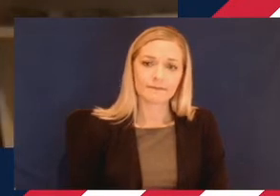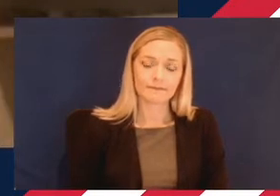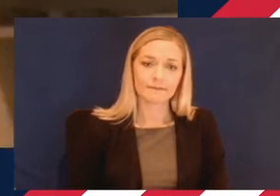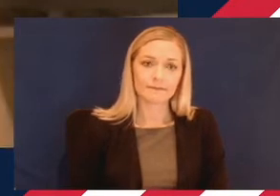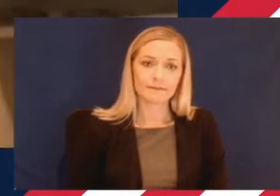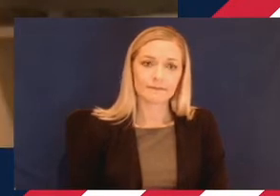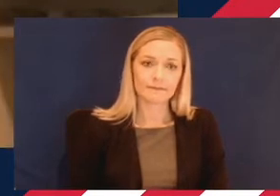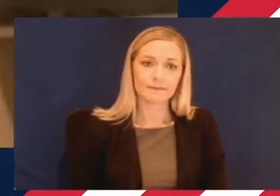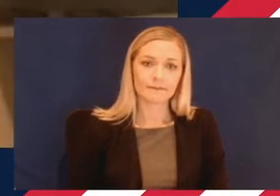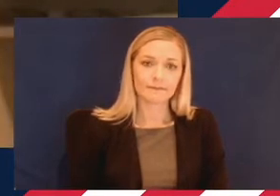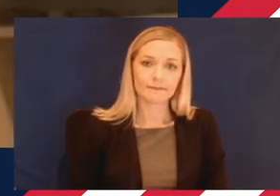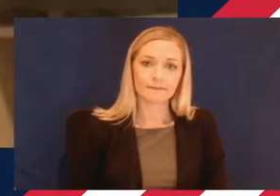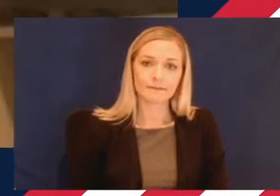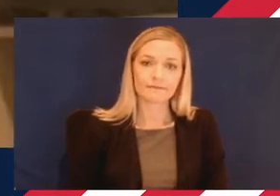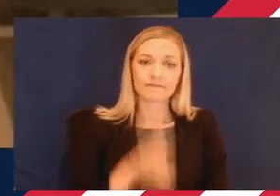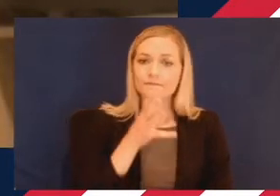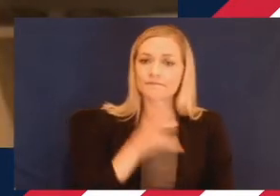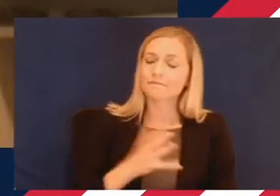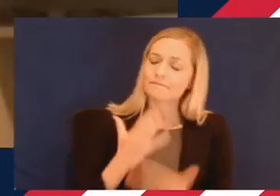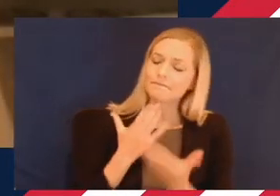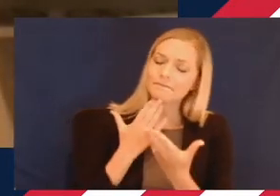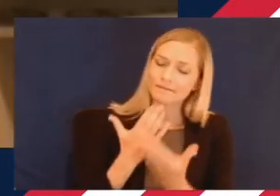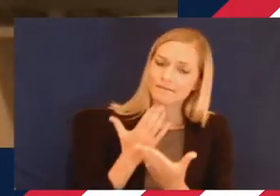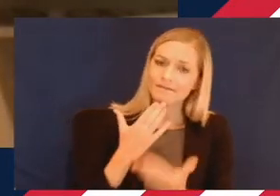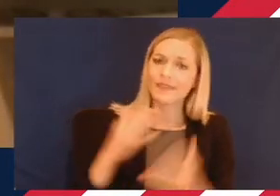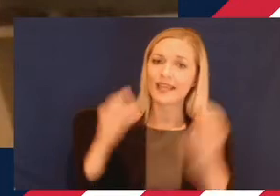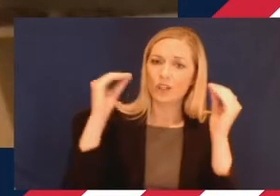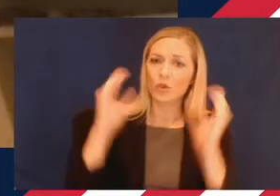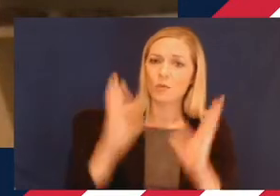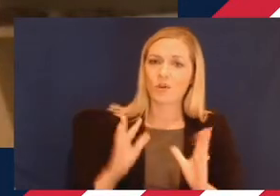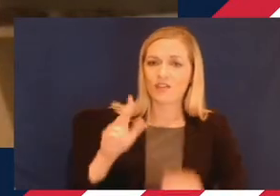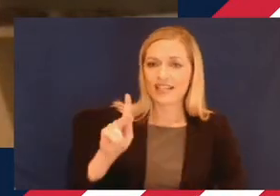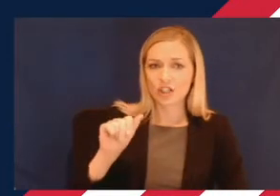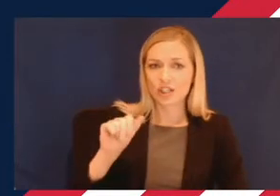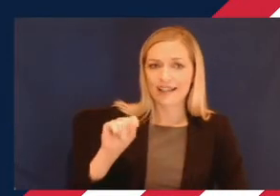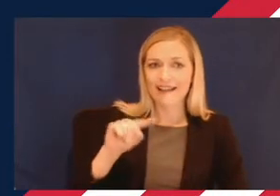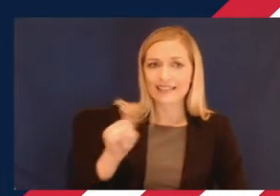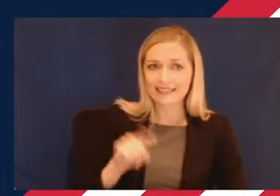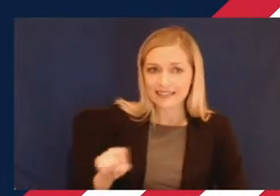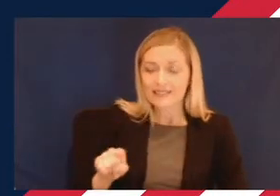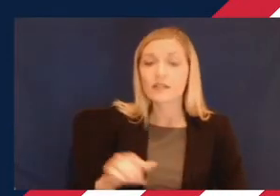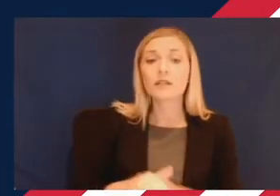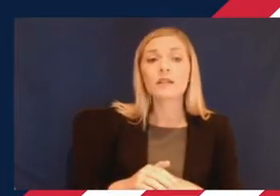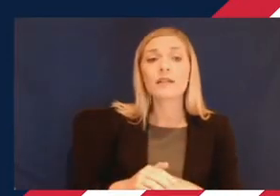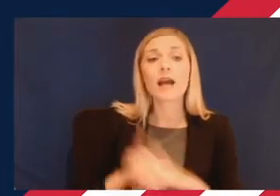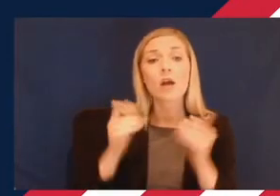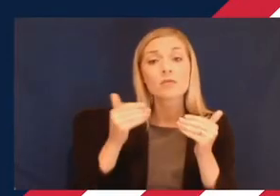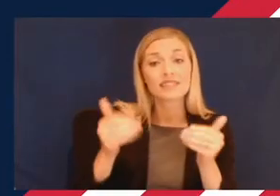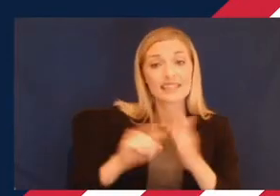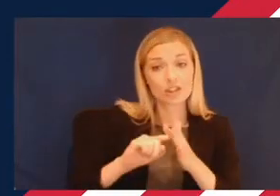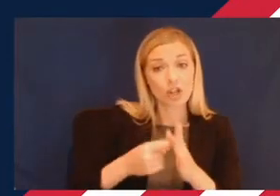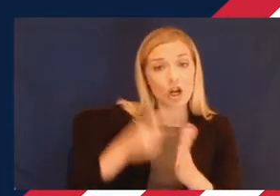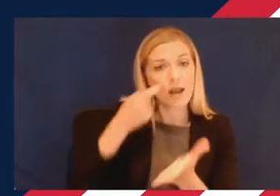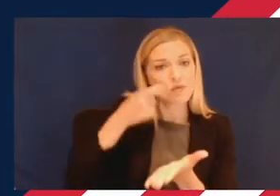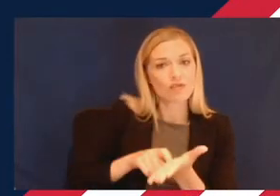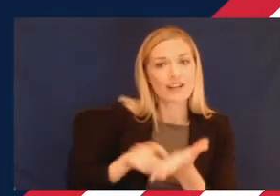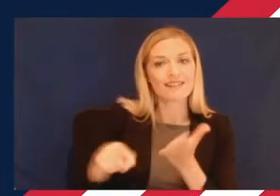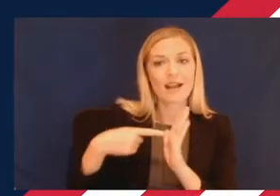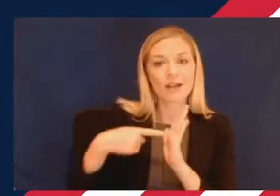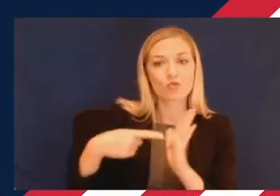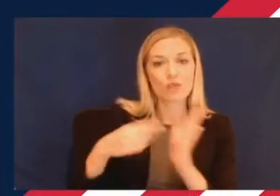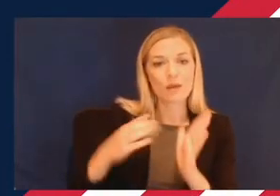Thank you, Professor Katz. And to get us started, I will recognize Representative Clark with